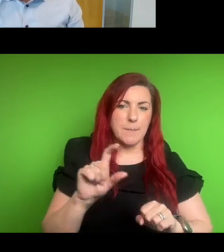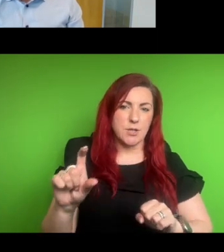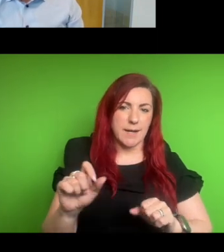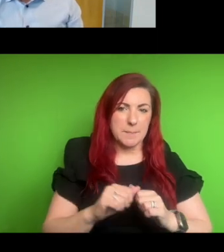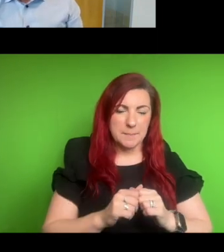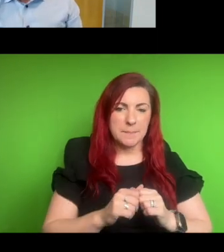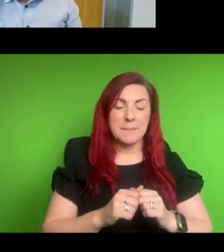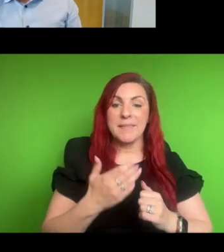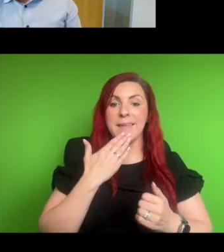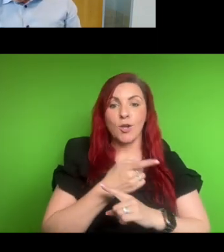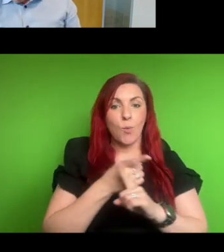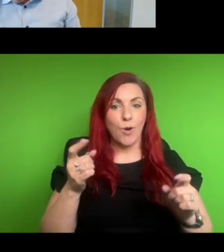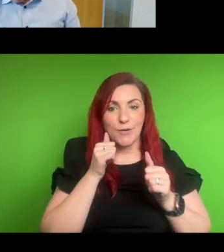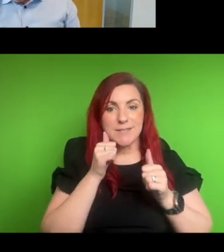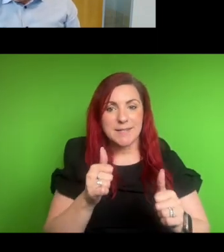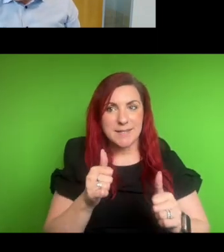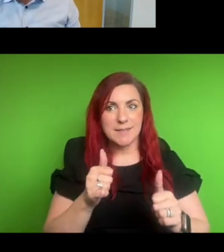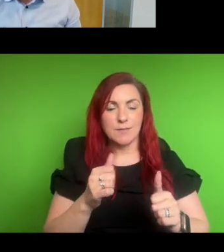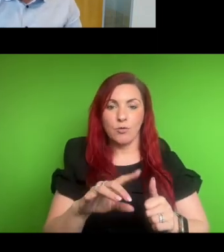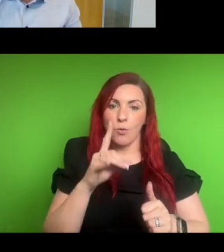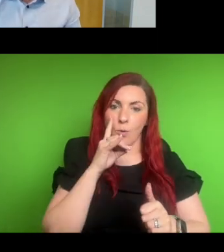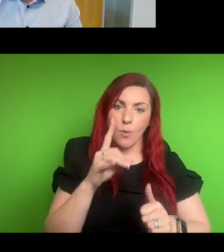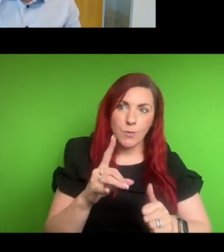very much, folks. I hope it was of